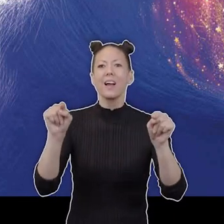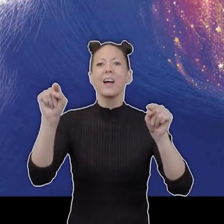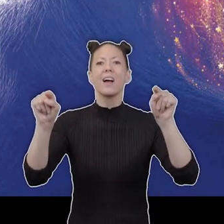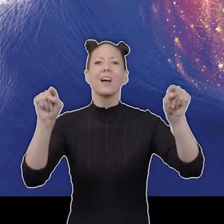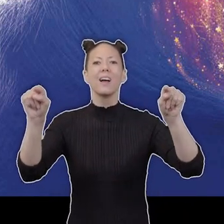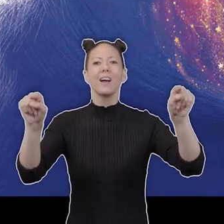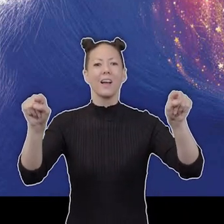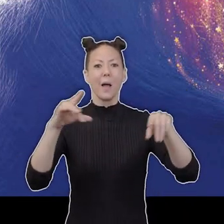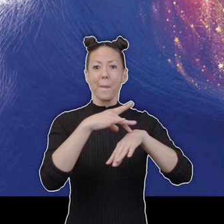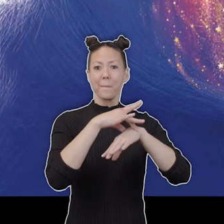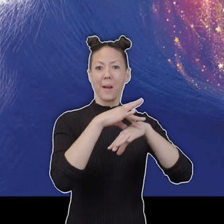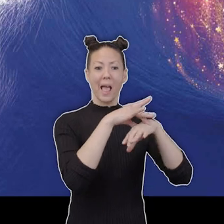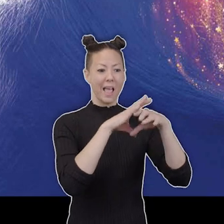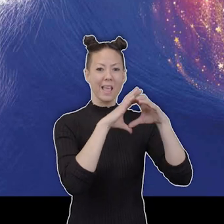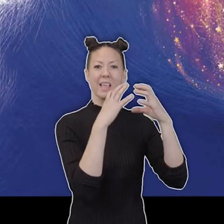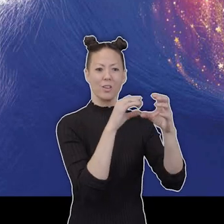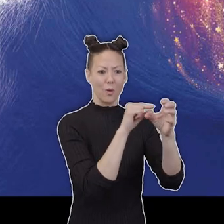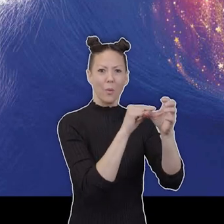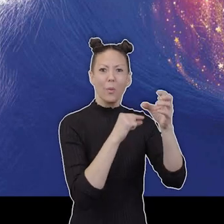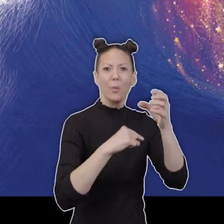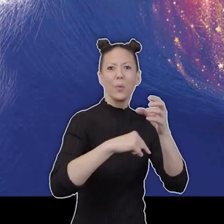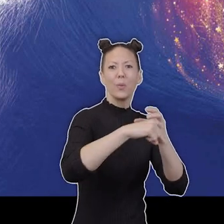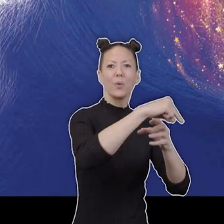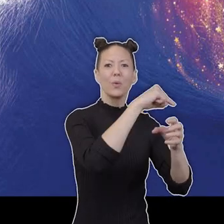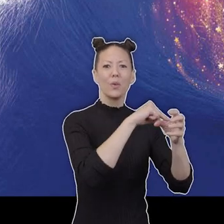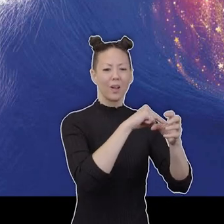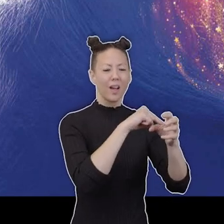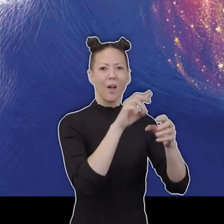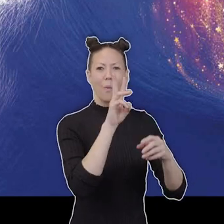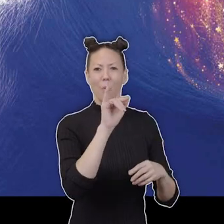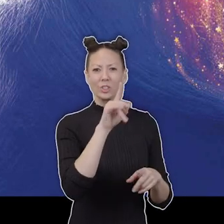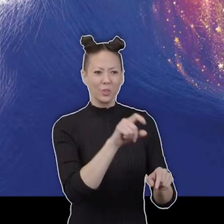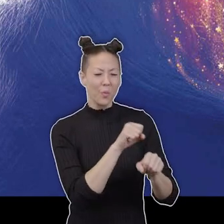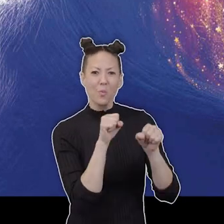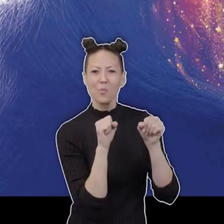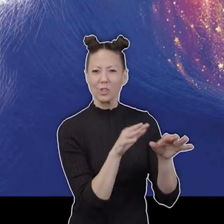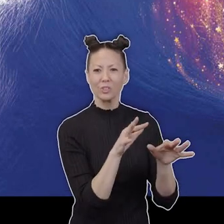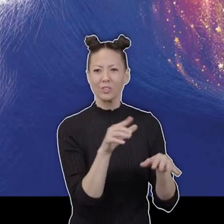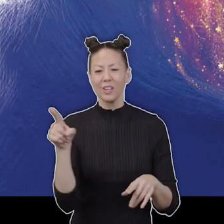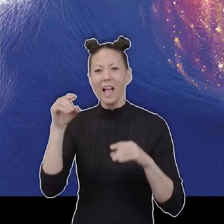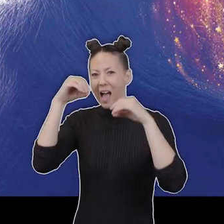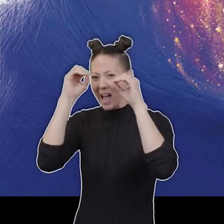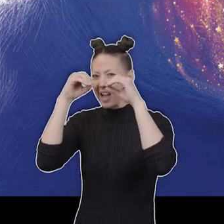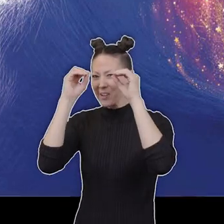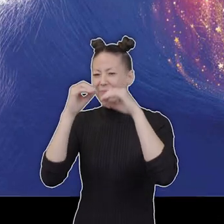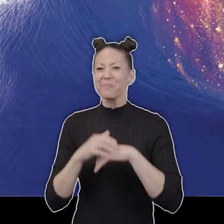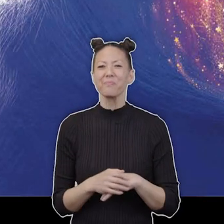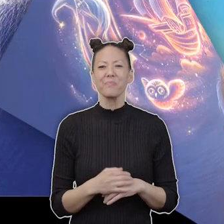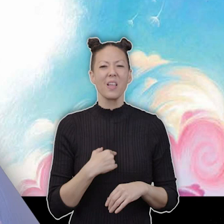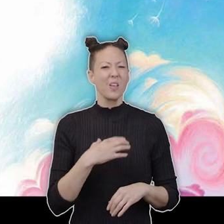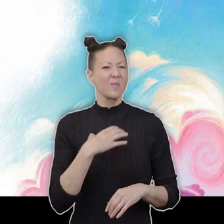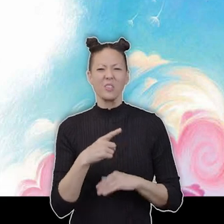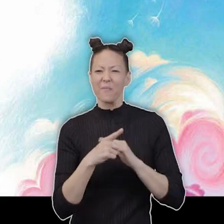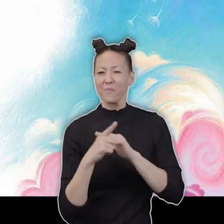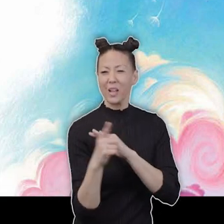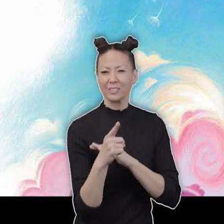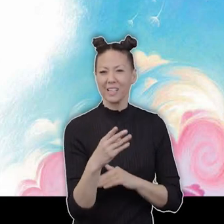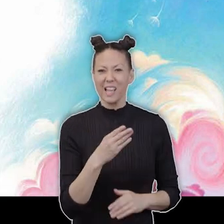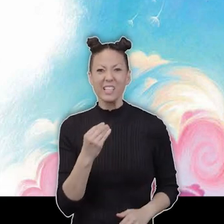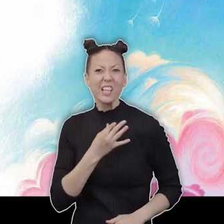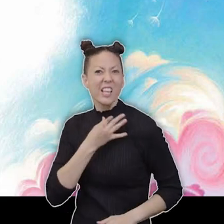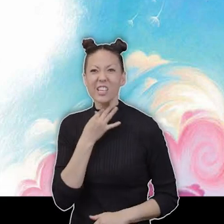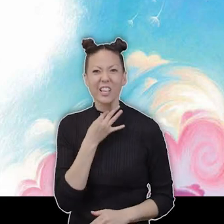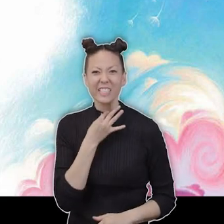many sails, the planet Saturn with a ring around it, a wizard, and an owl. I wish